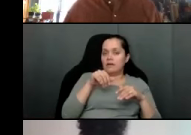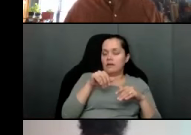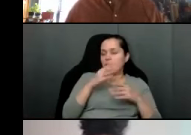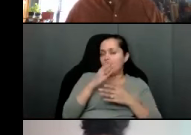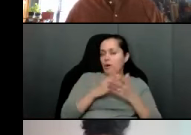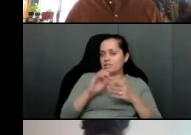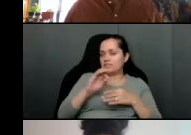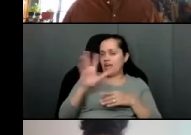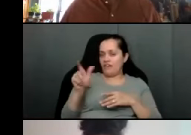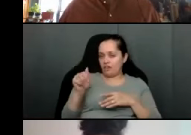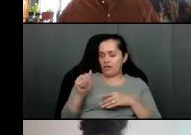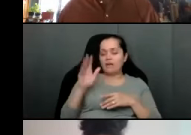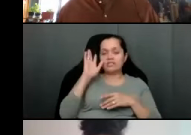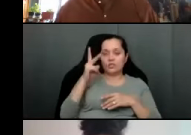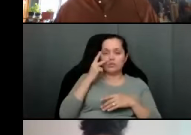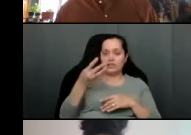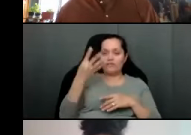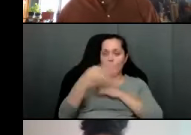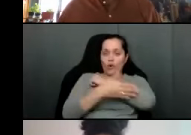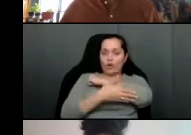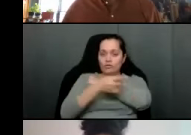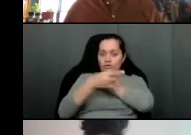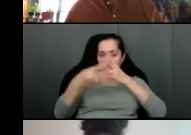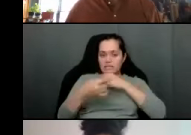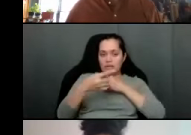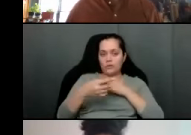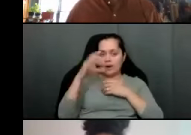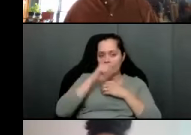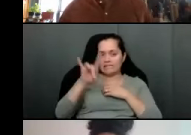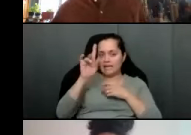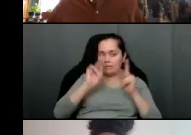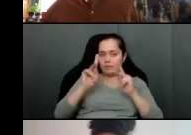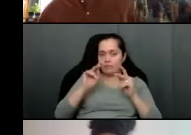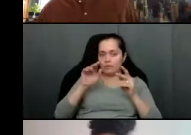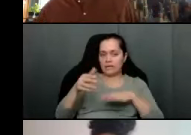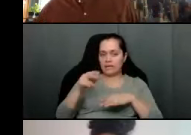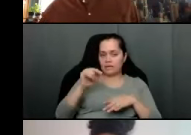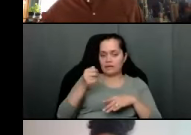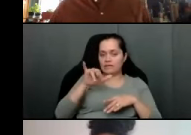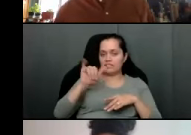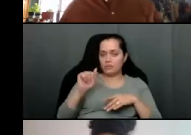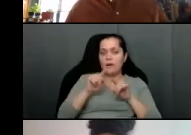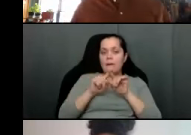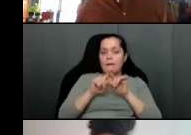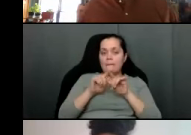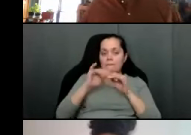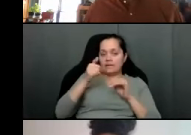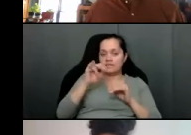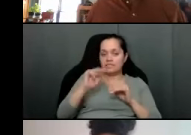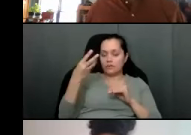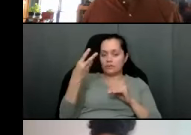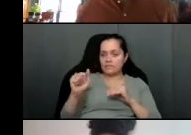Africa. And you see four countries listed there. I guess only eight people had died in Nigeria by